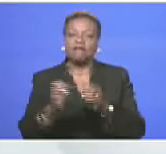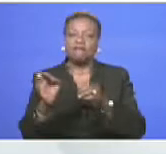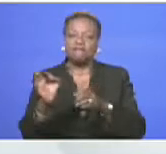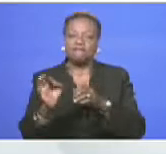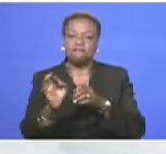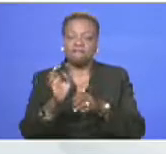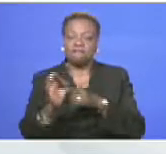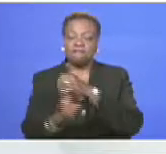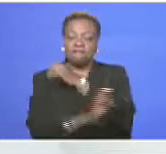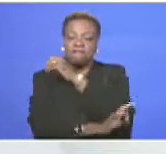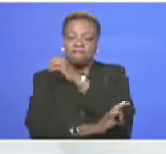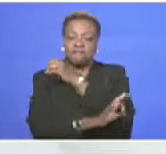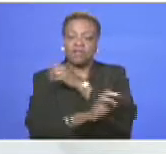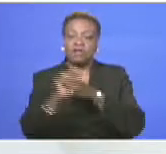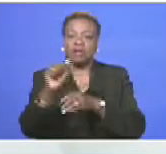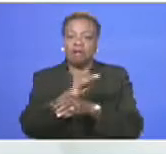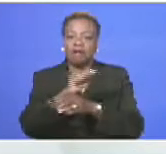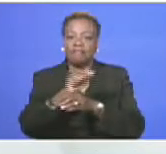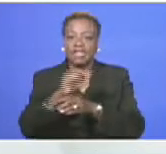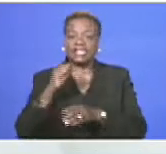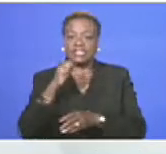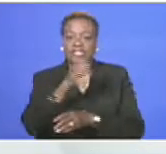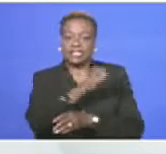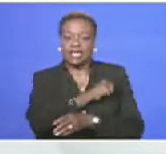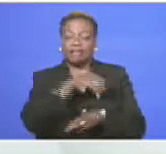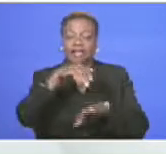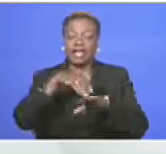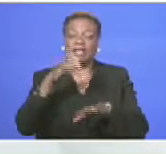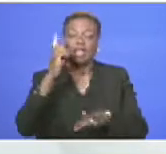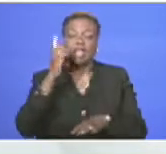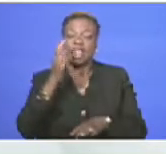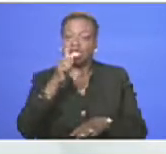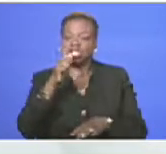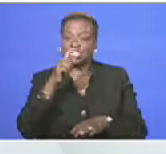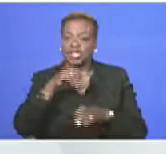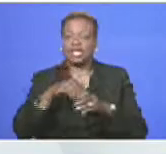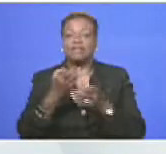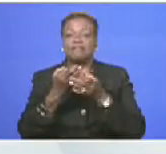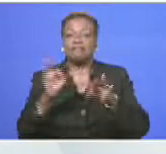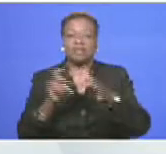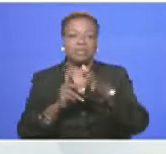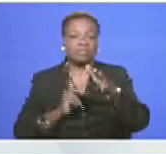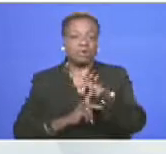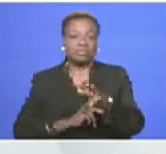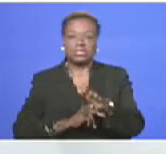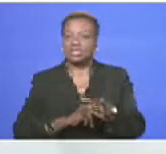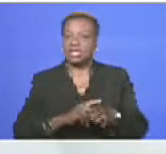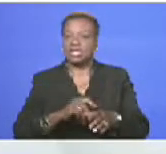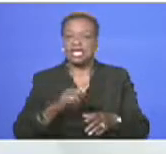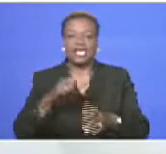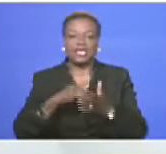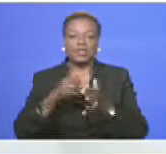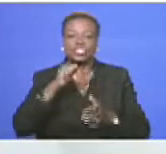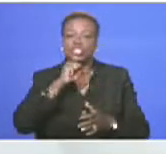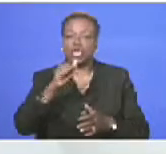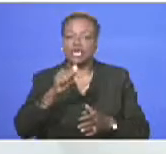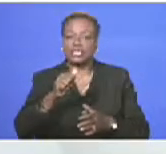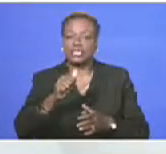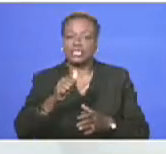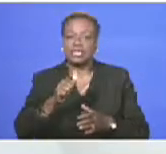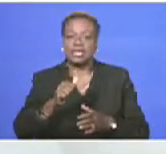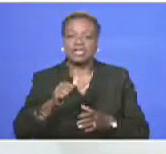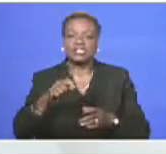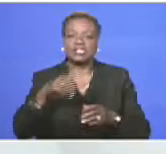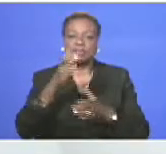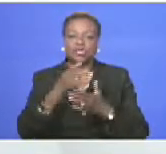at a luncheon in Freeport, Grand Bahama, and that the discussion was not intended to be made public. In a statement, Mr. Smith apologized